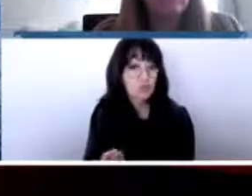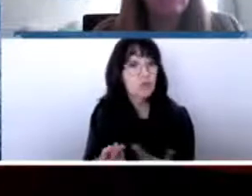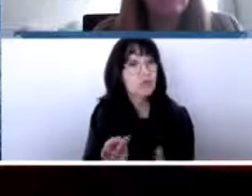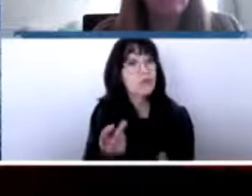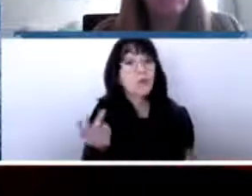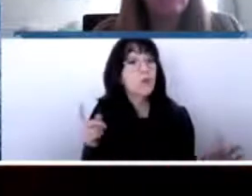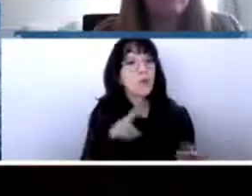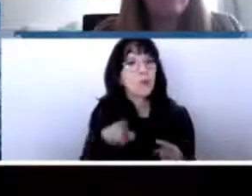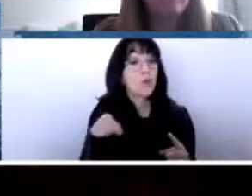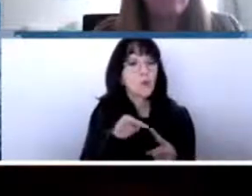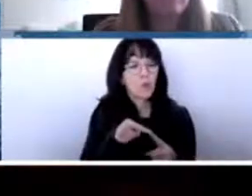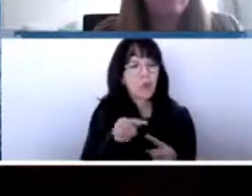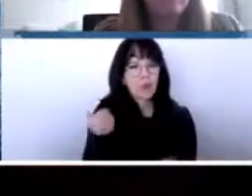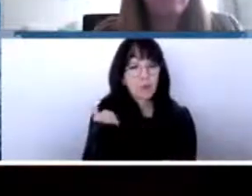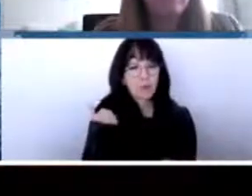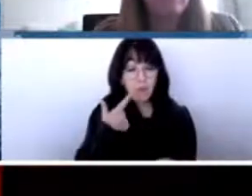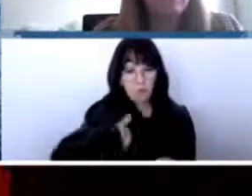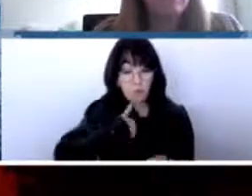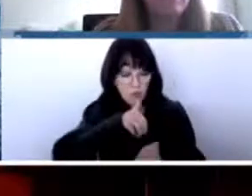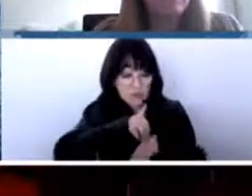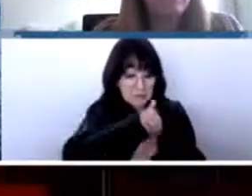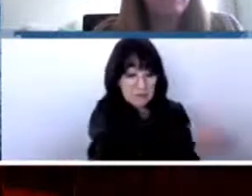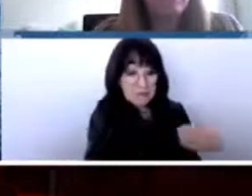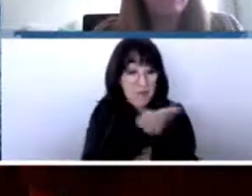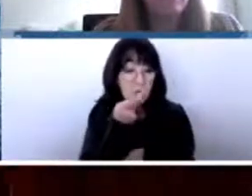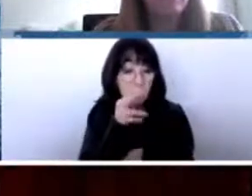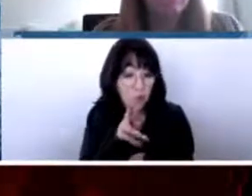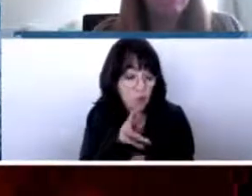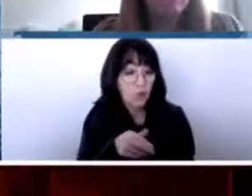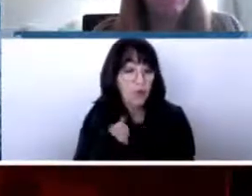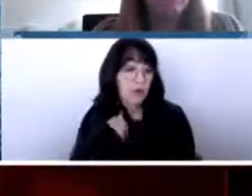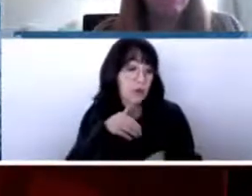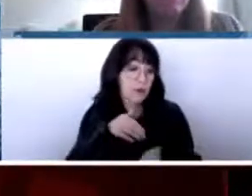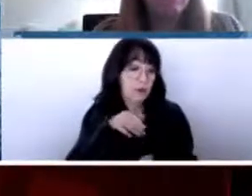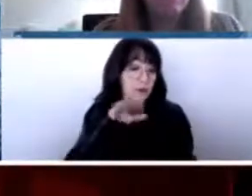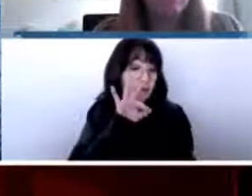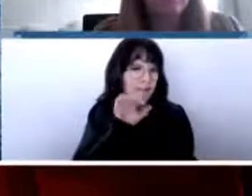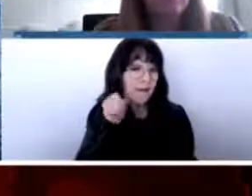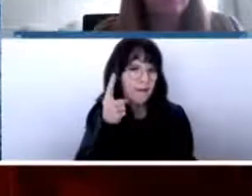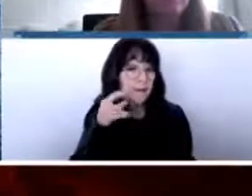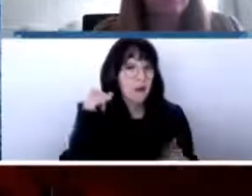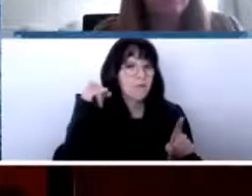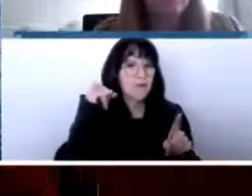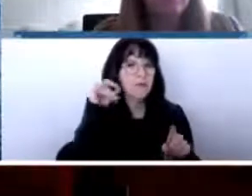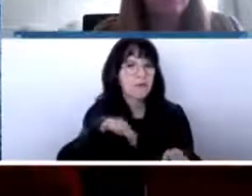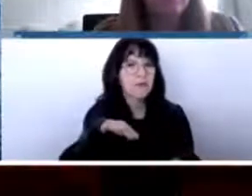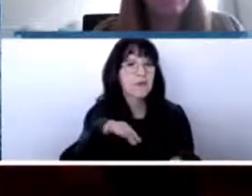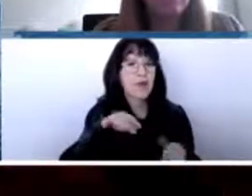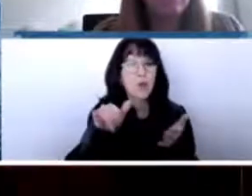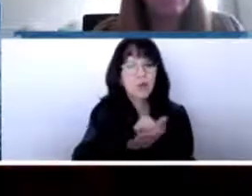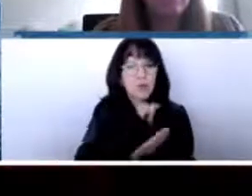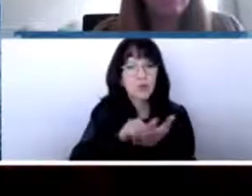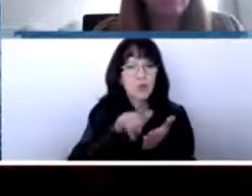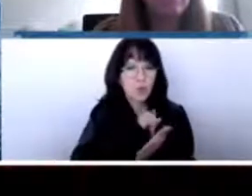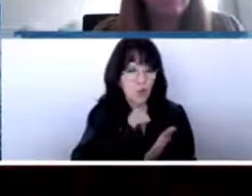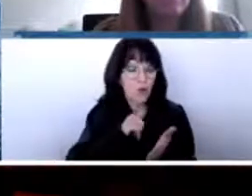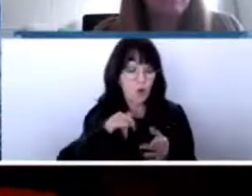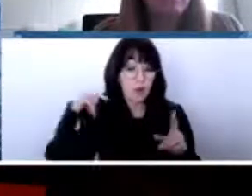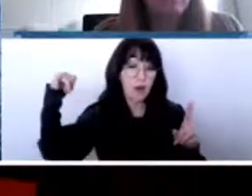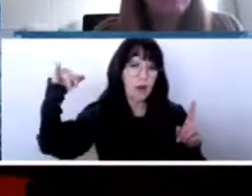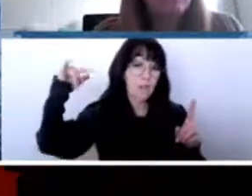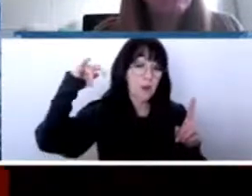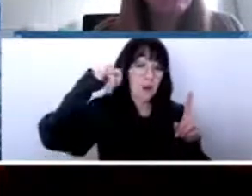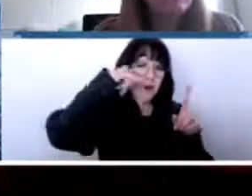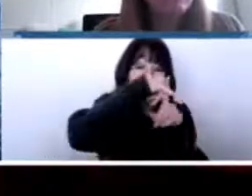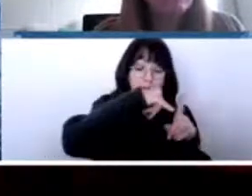resources to Puerto Rico. We saw it in 9/11 where everybody sent medical providers up to New York City and down to the Pentagon. So you kind of